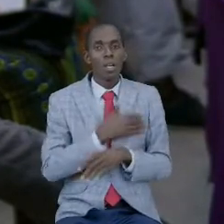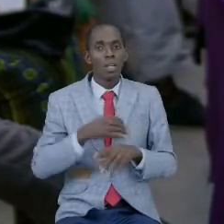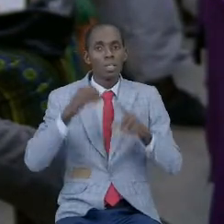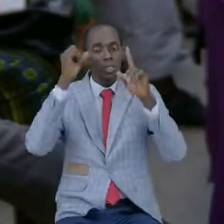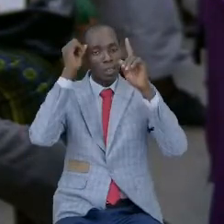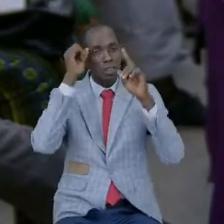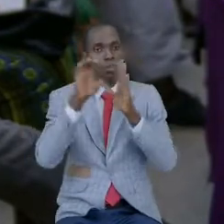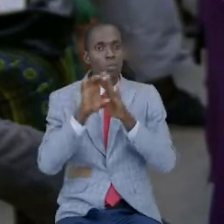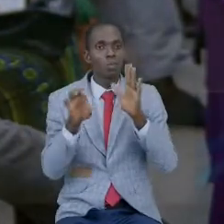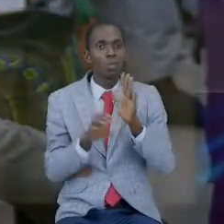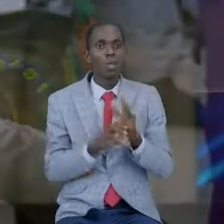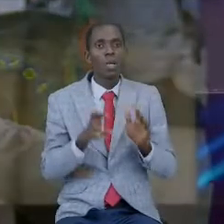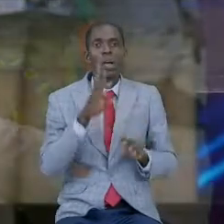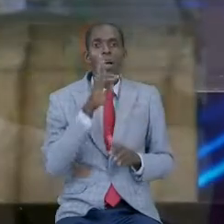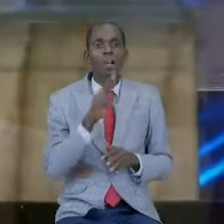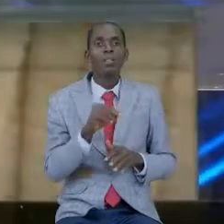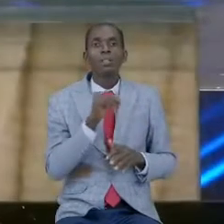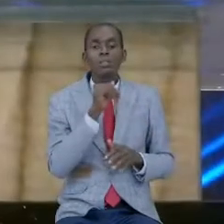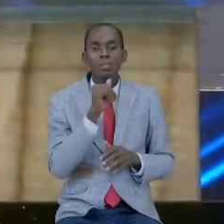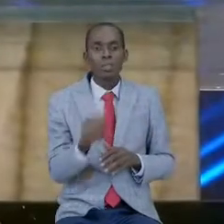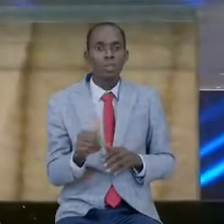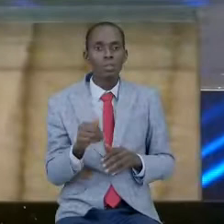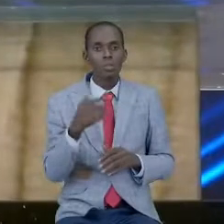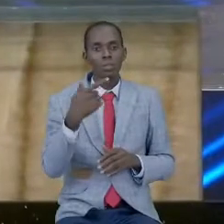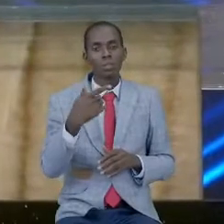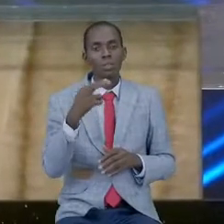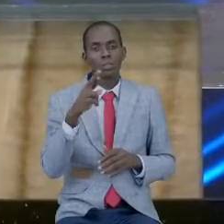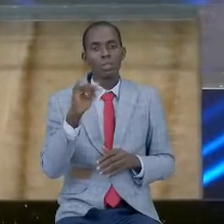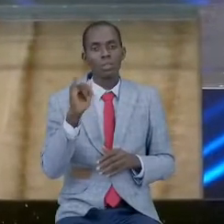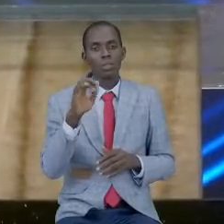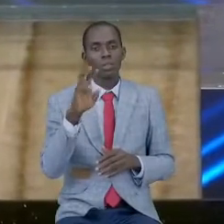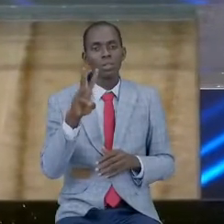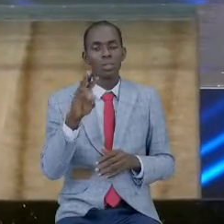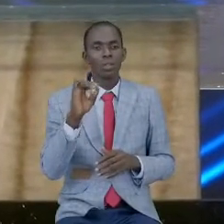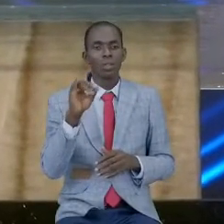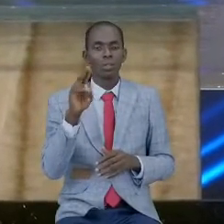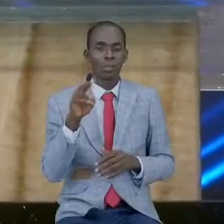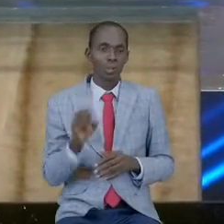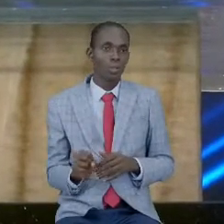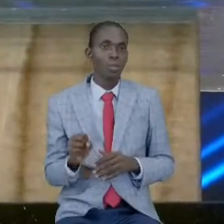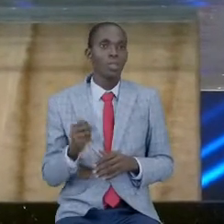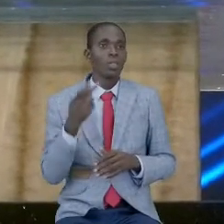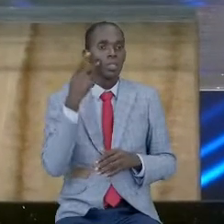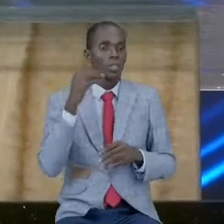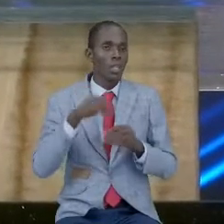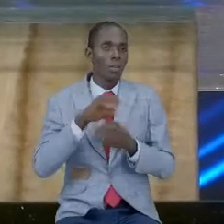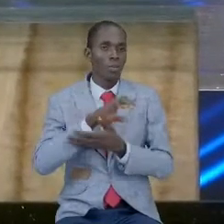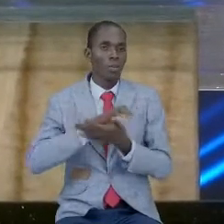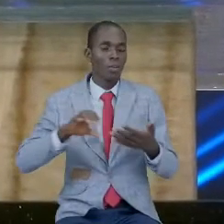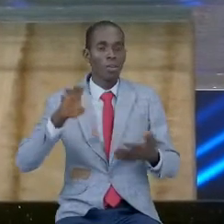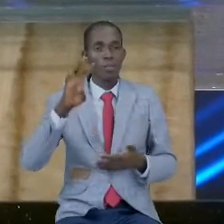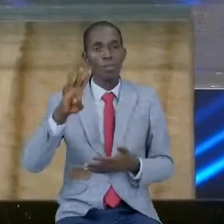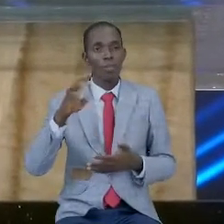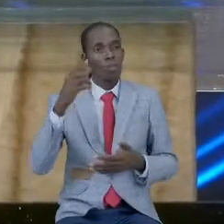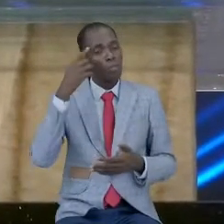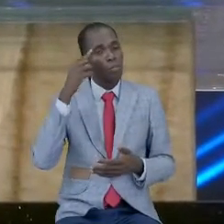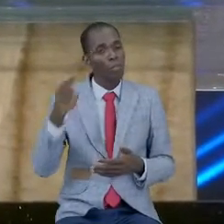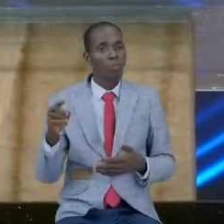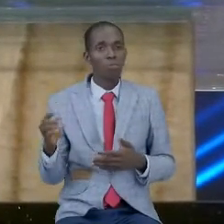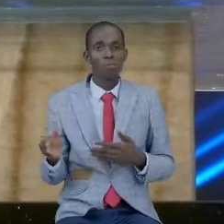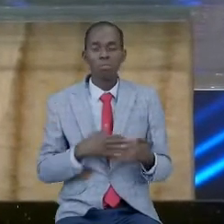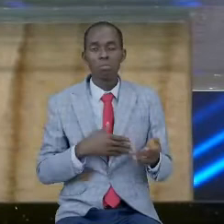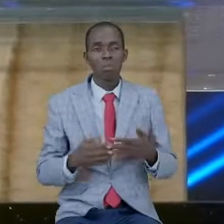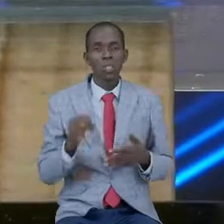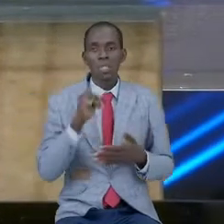are not grievous. Look at verse 4. In verse 4, he tells us, for whatsoever